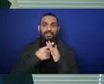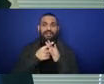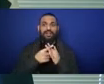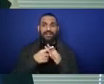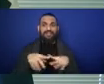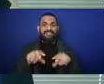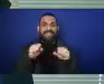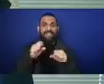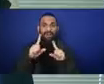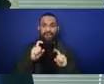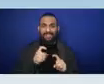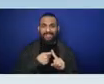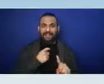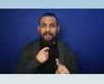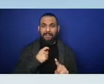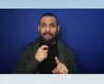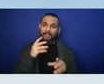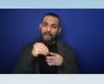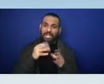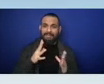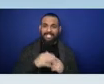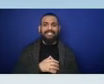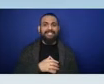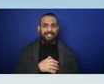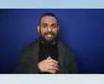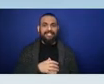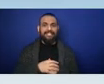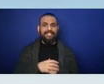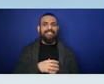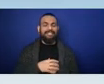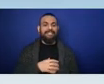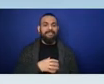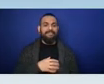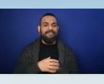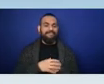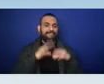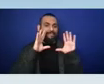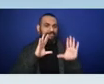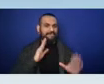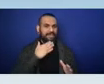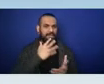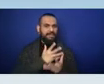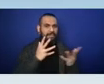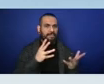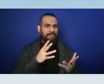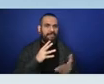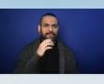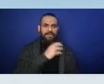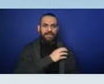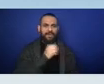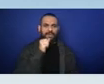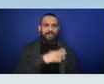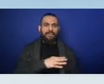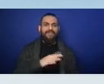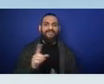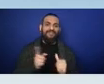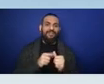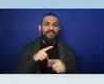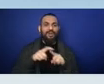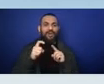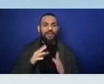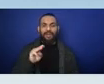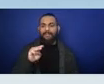Si gusta participar en español, por favor, oprime *0 en su teléfono ahora. And Dirk, I will pass it